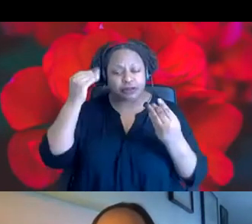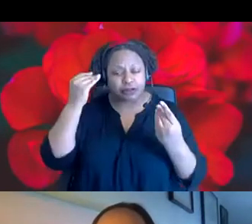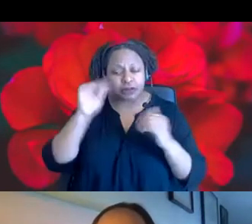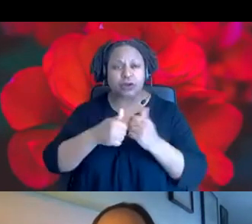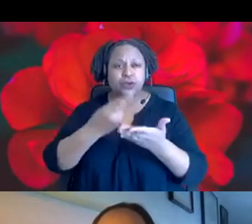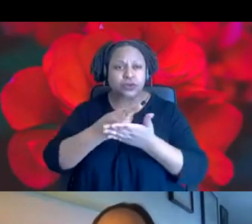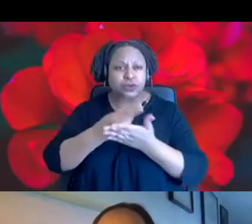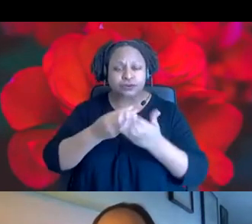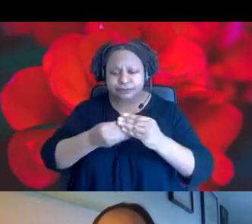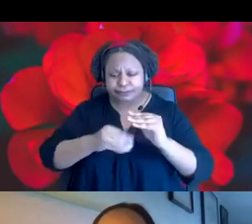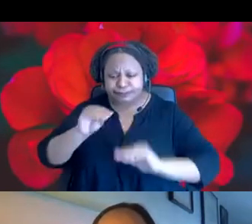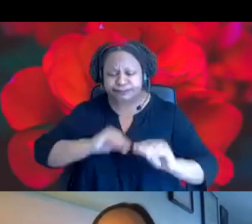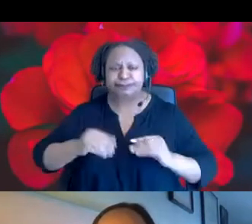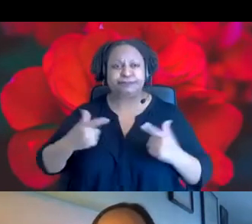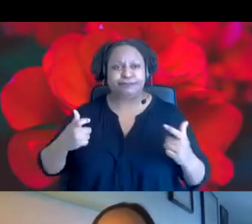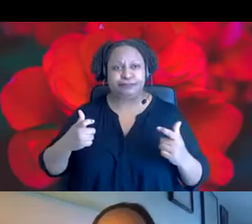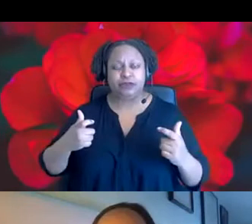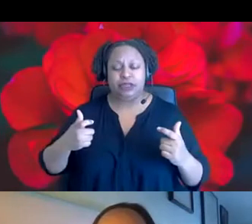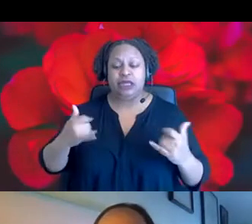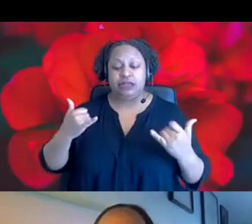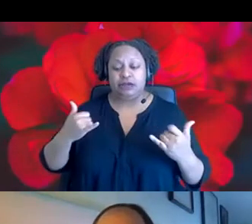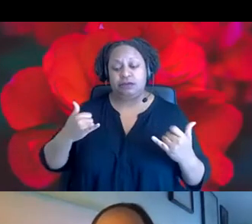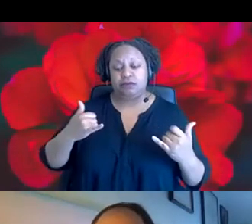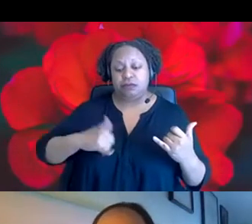are they going to redistribute that?